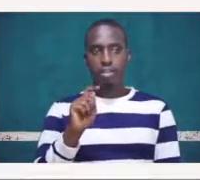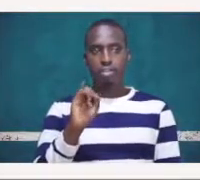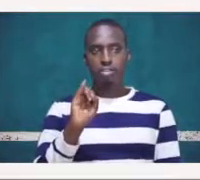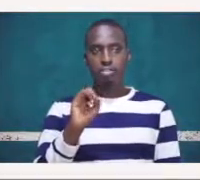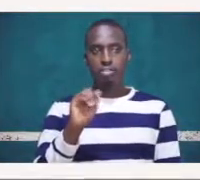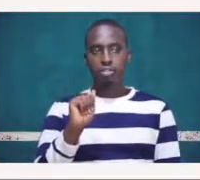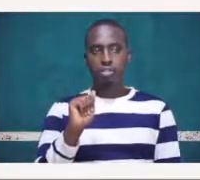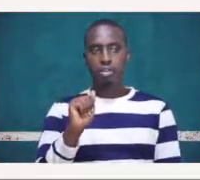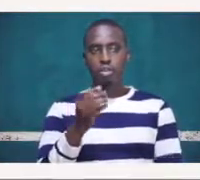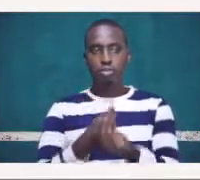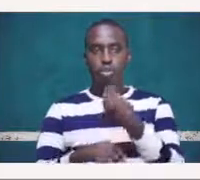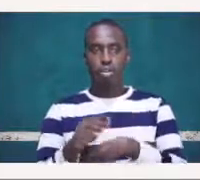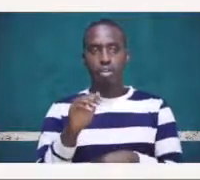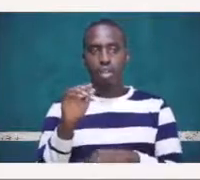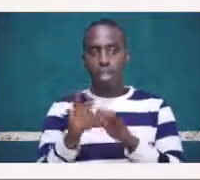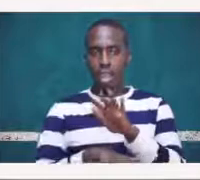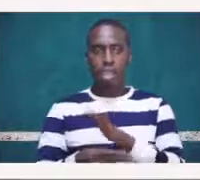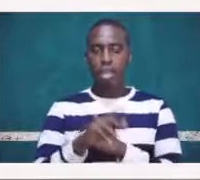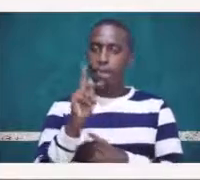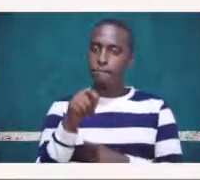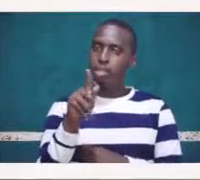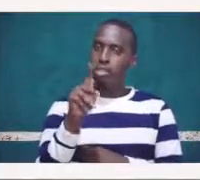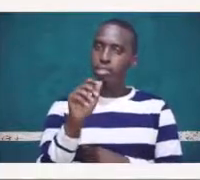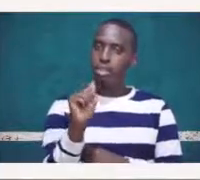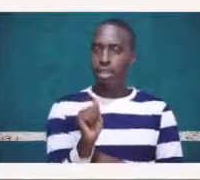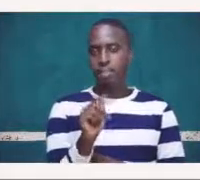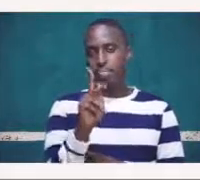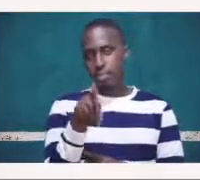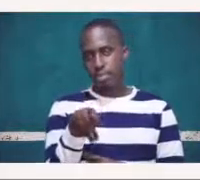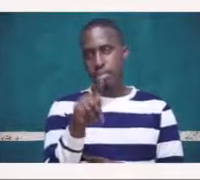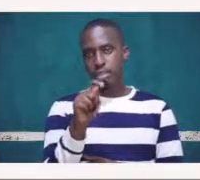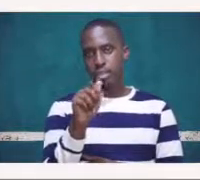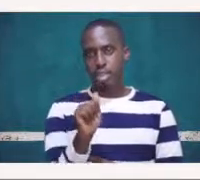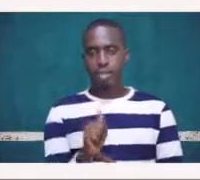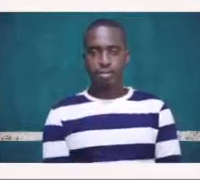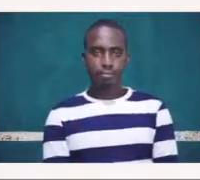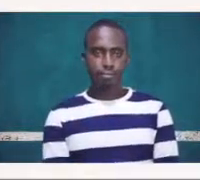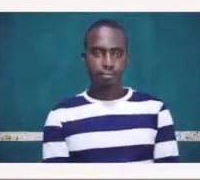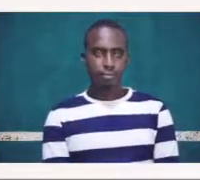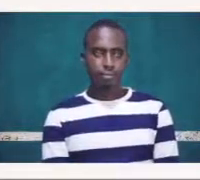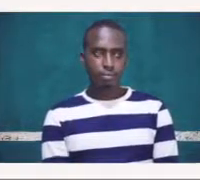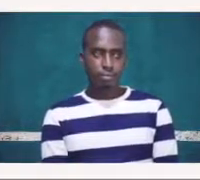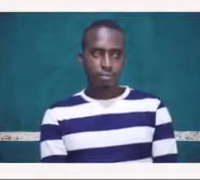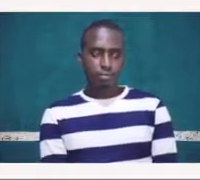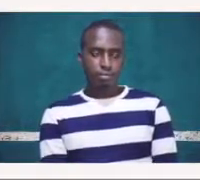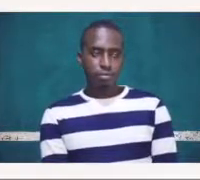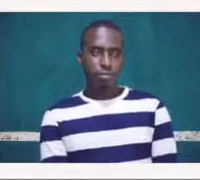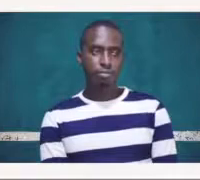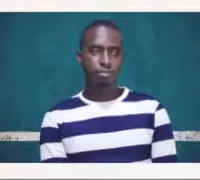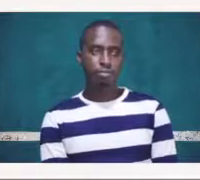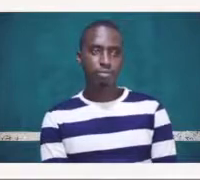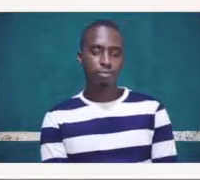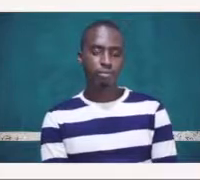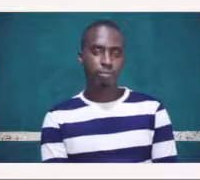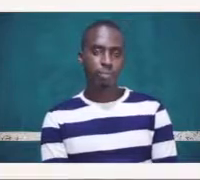PTA. Preferential trade area. Preferential trade area.